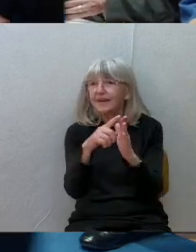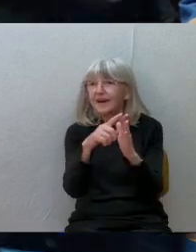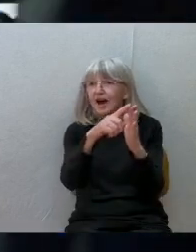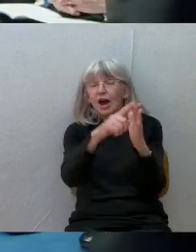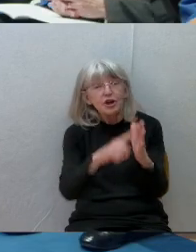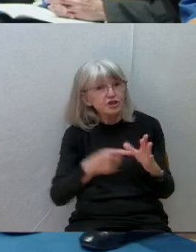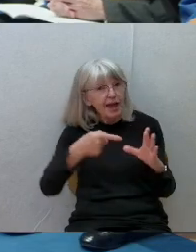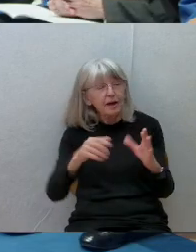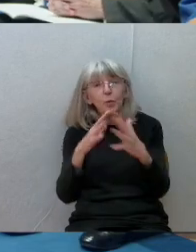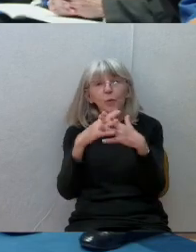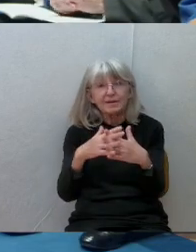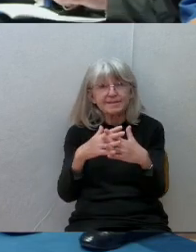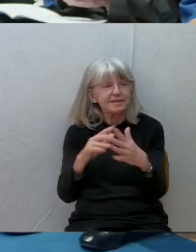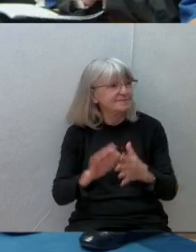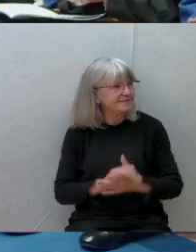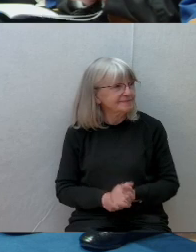Jack Wilson.